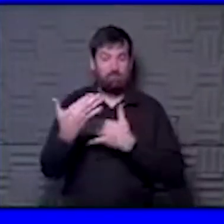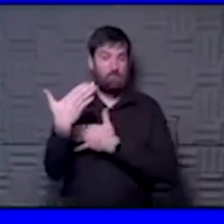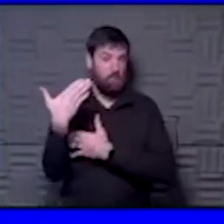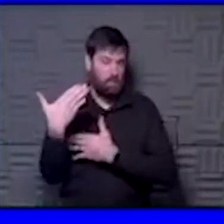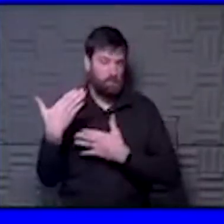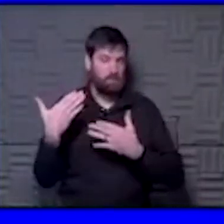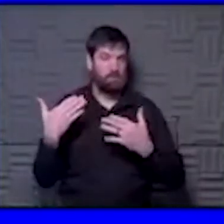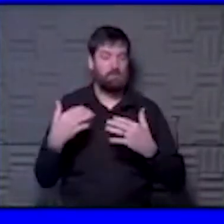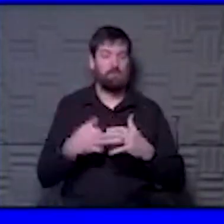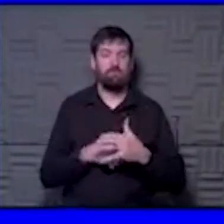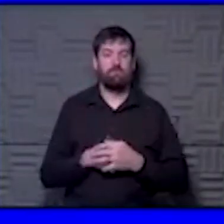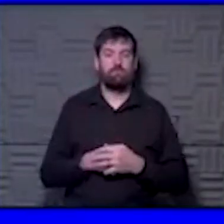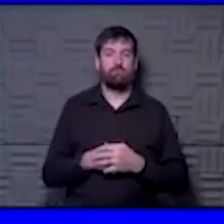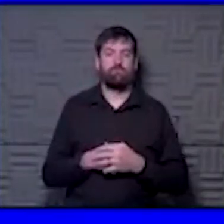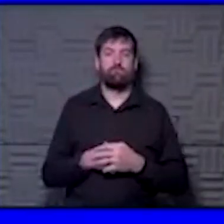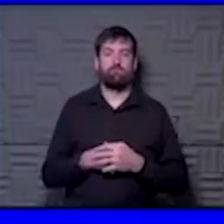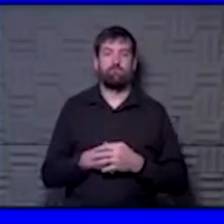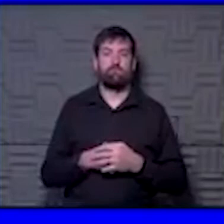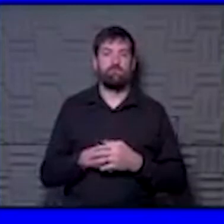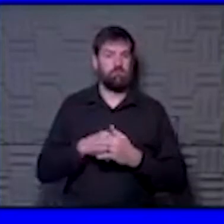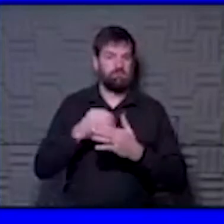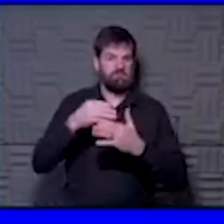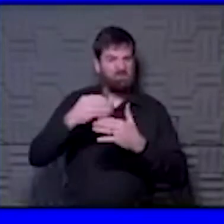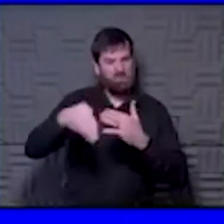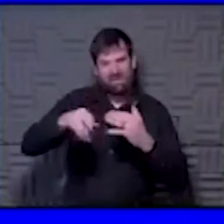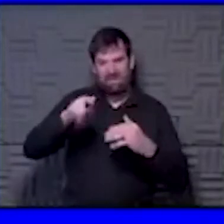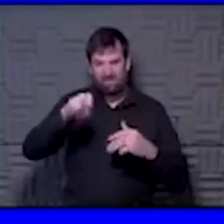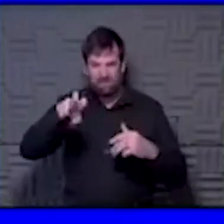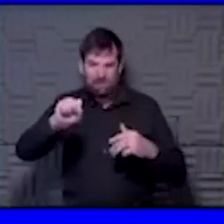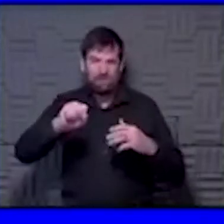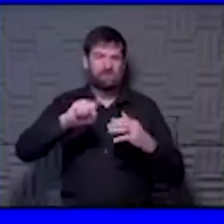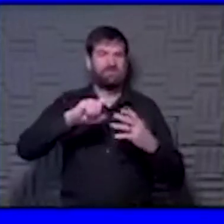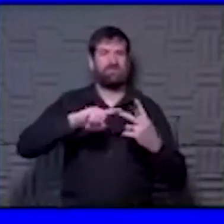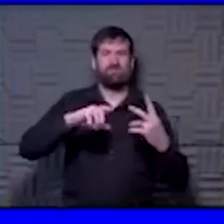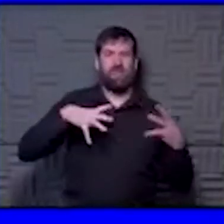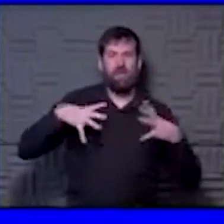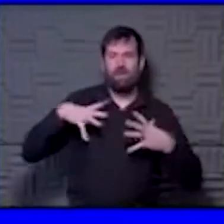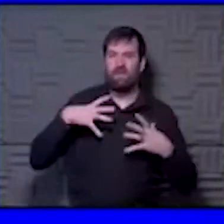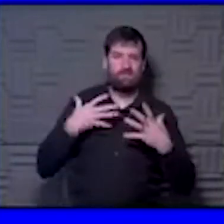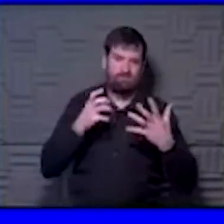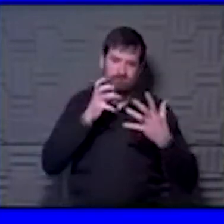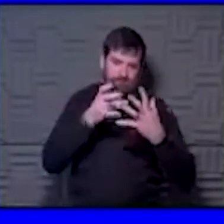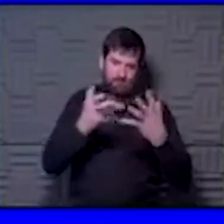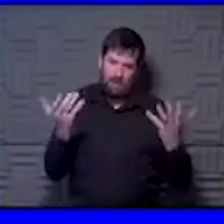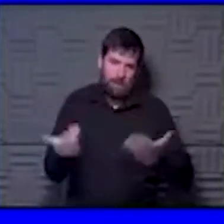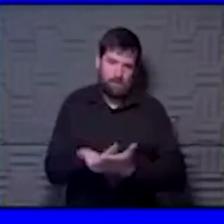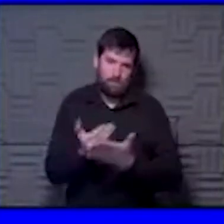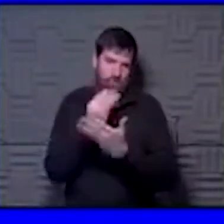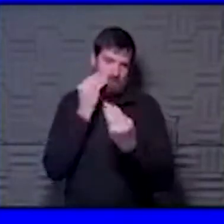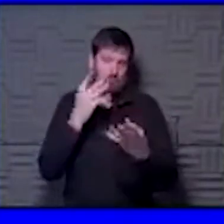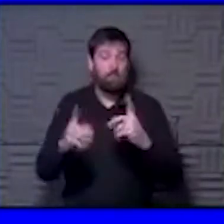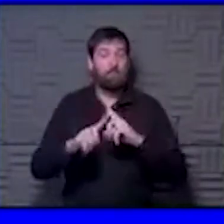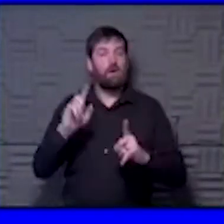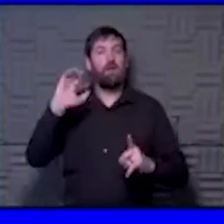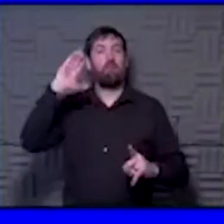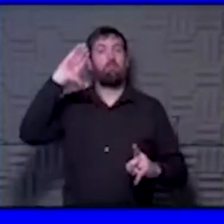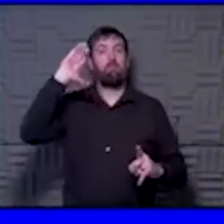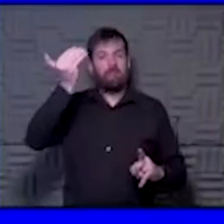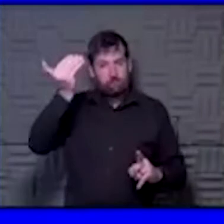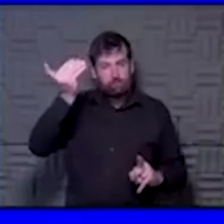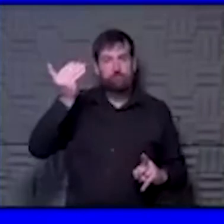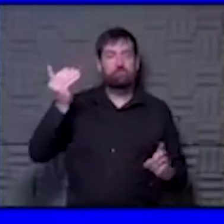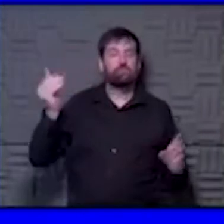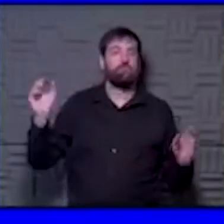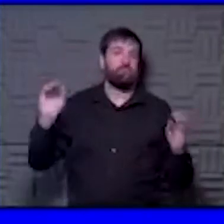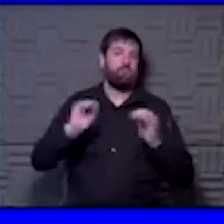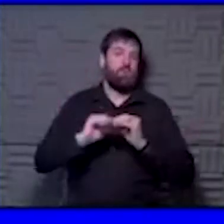the weekend news cycle and the holiday, probably not much more, but other than it looks that it may be more